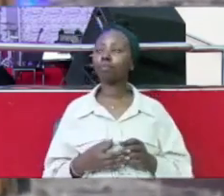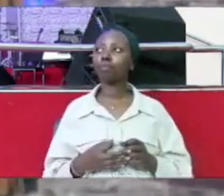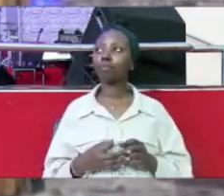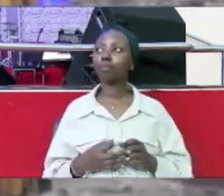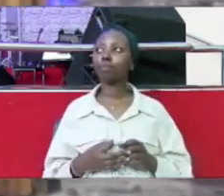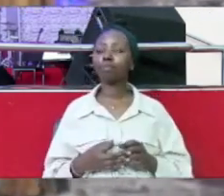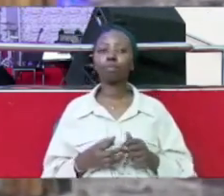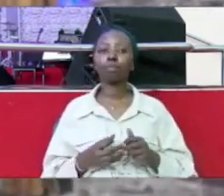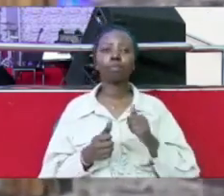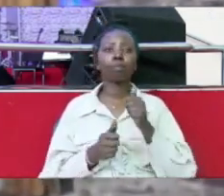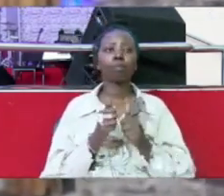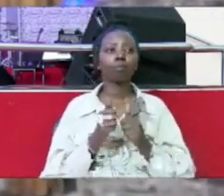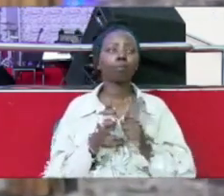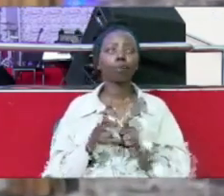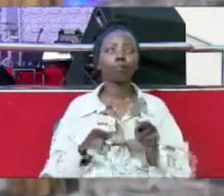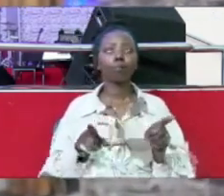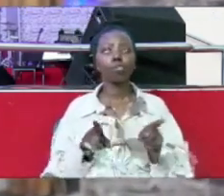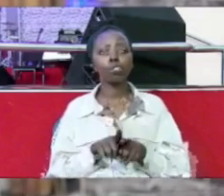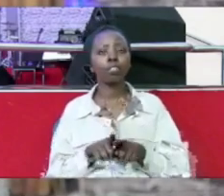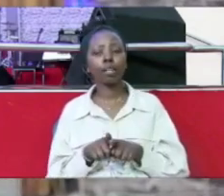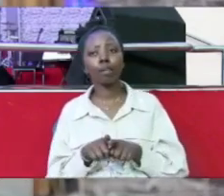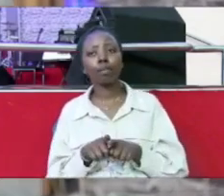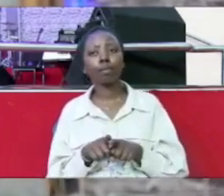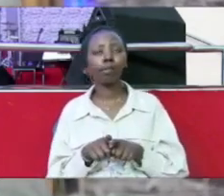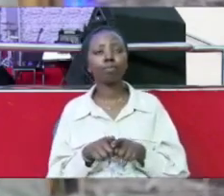Which causes us to have conformity.